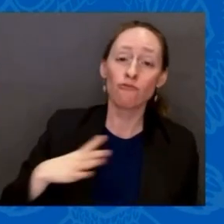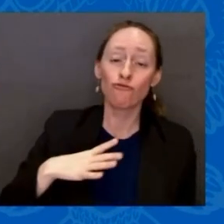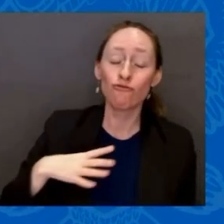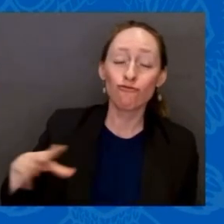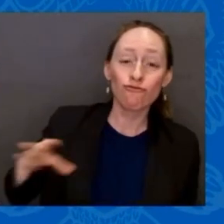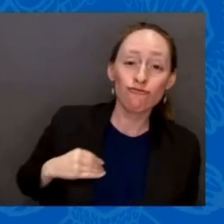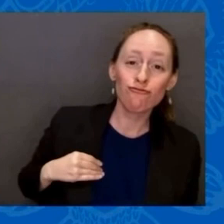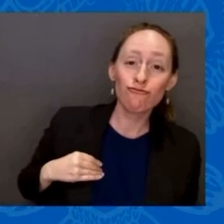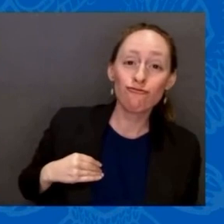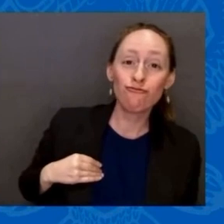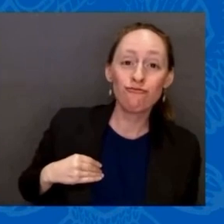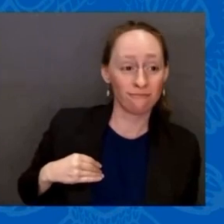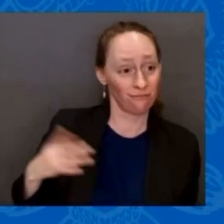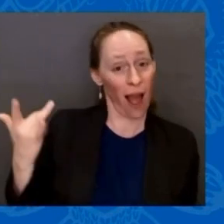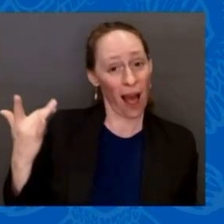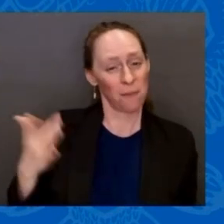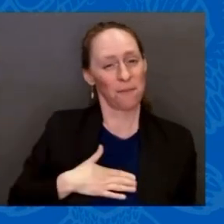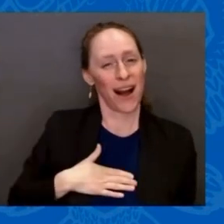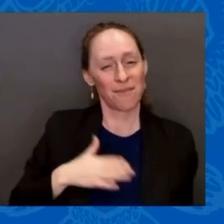And guess what?